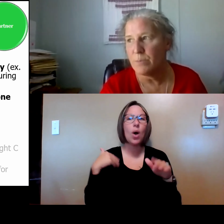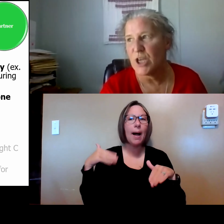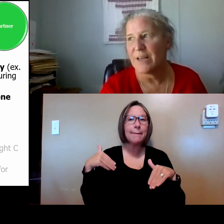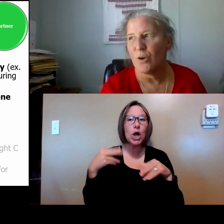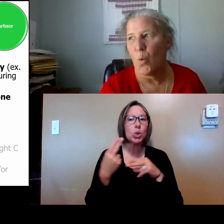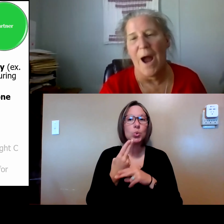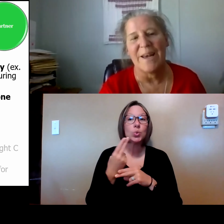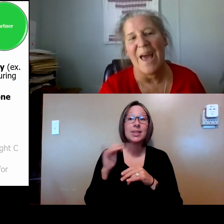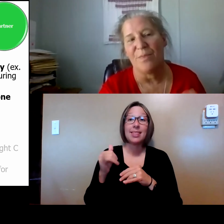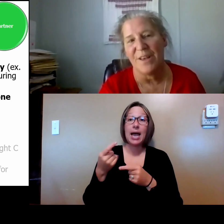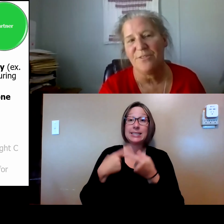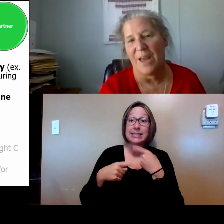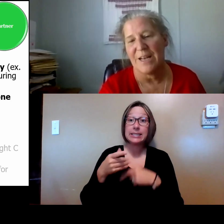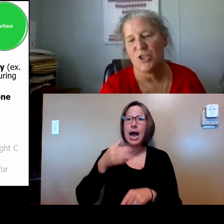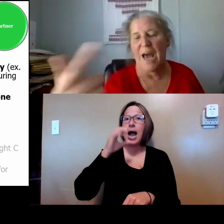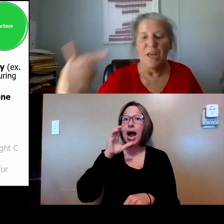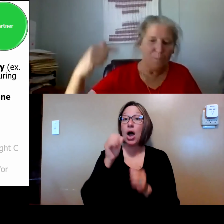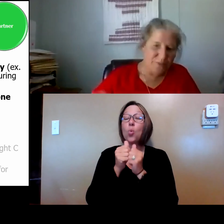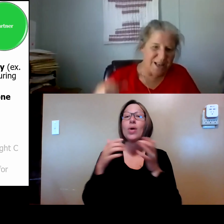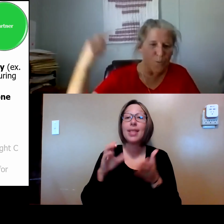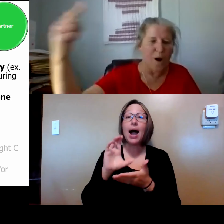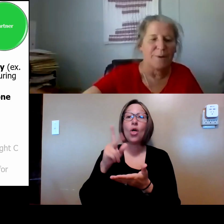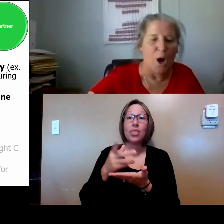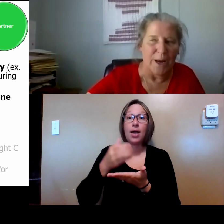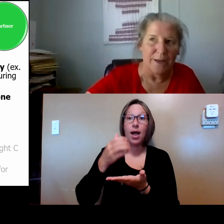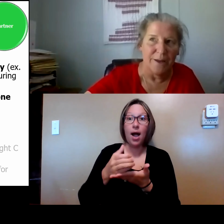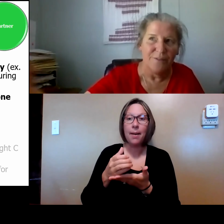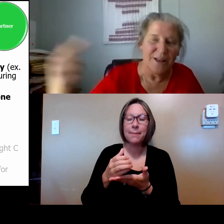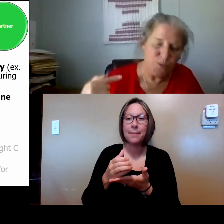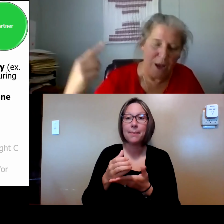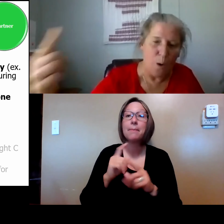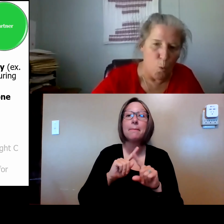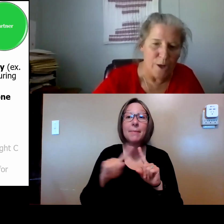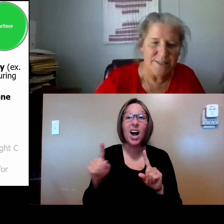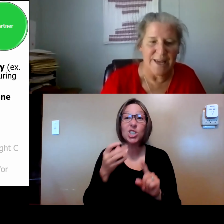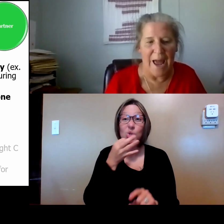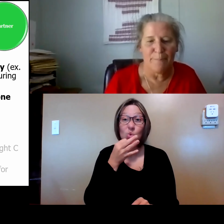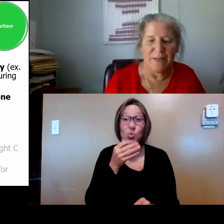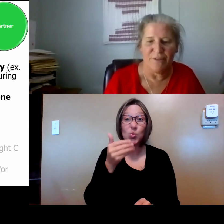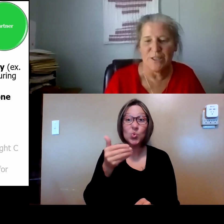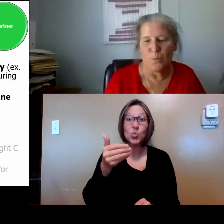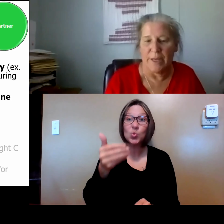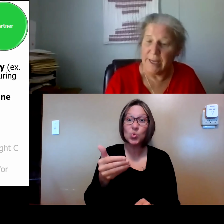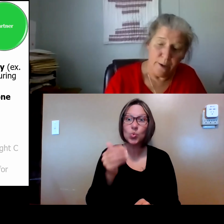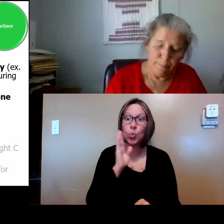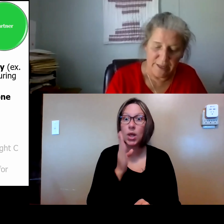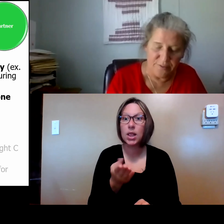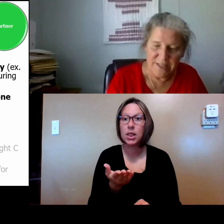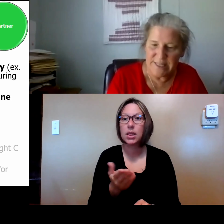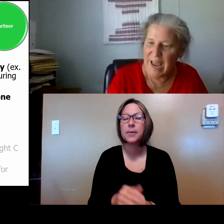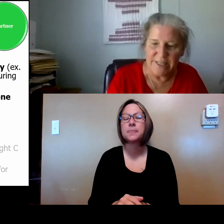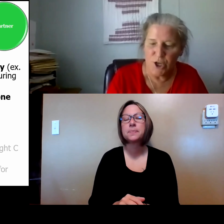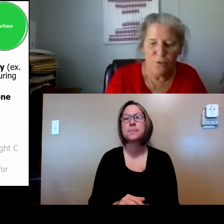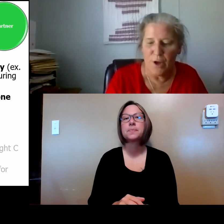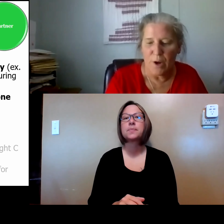the object quite at this stage yet, but that's where I'm going. That's where I want to see happen eventually. But at